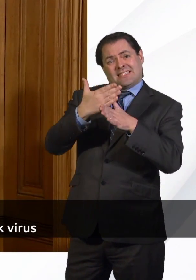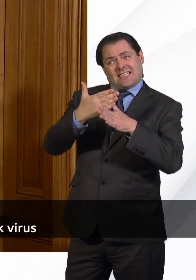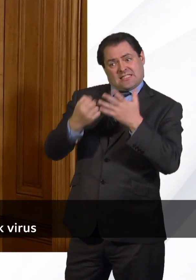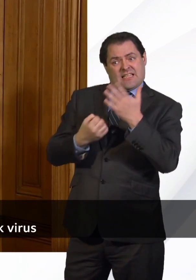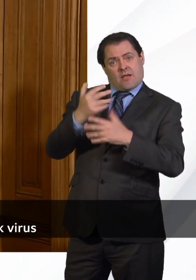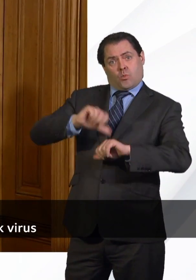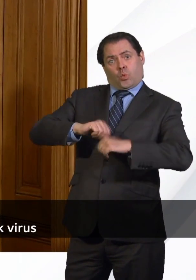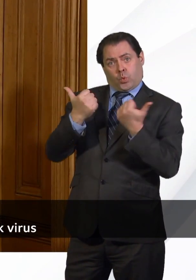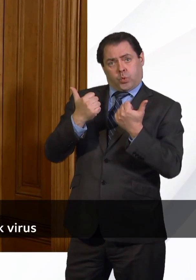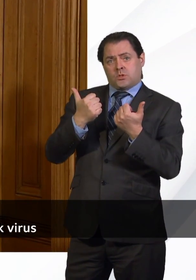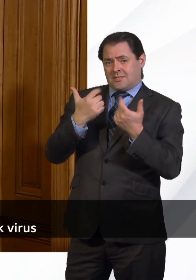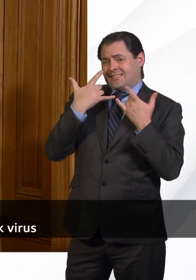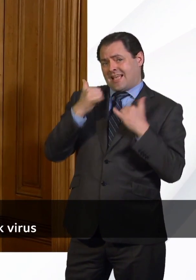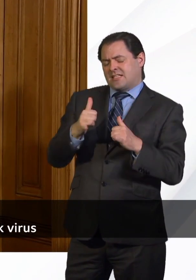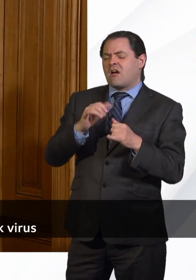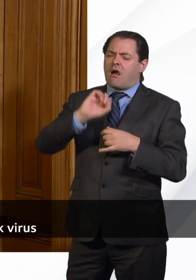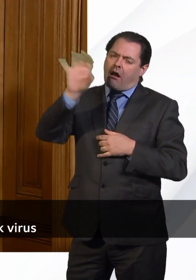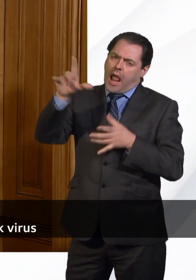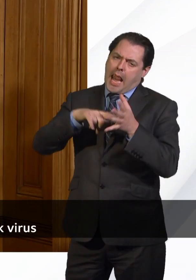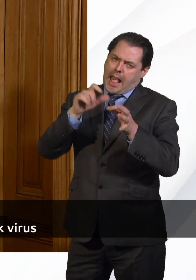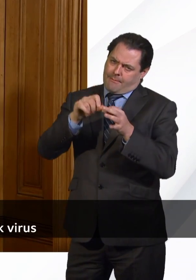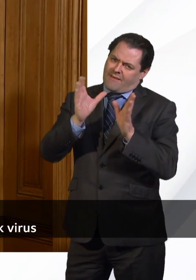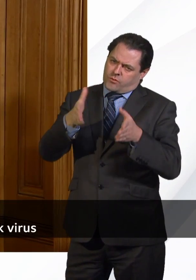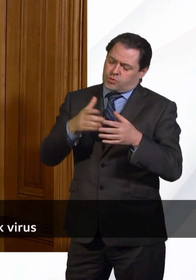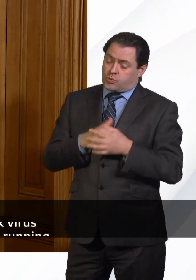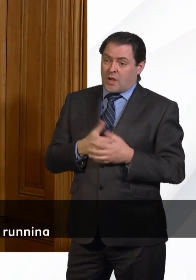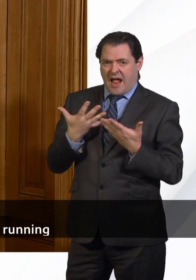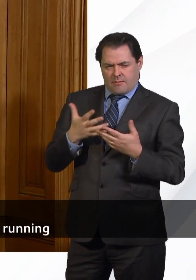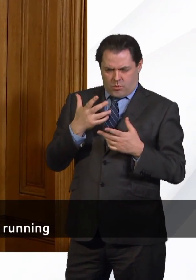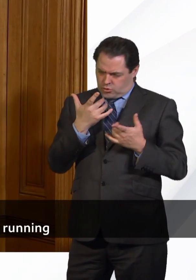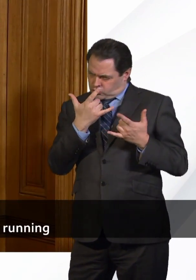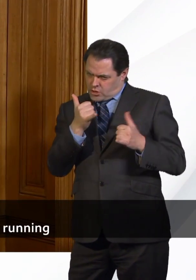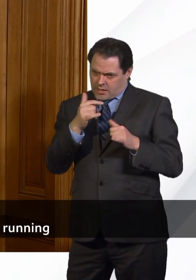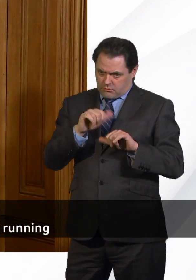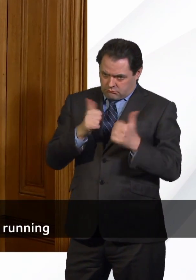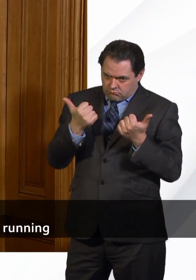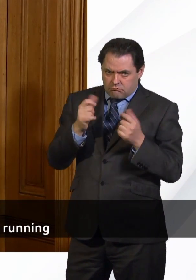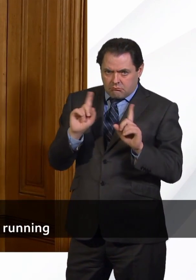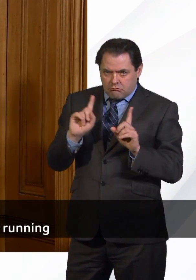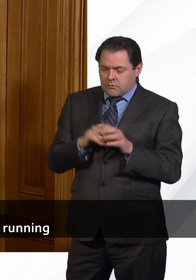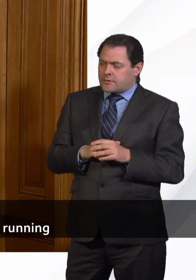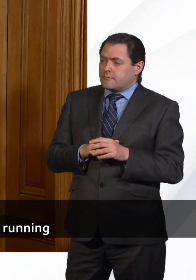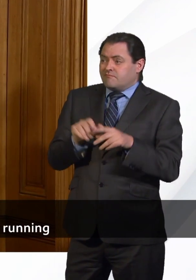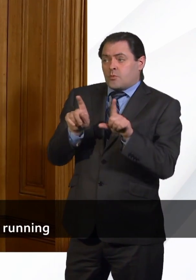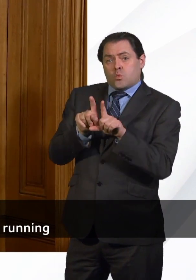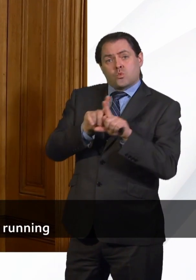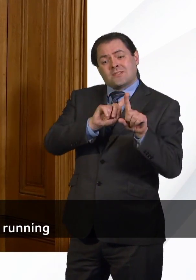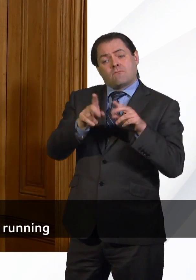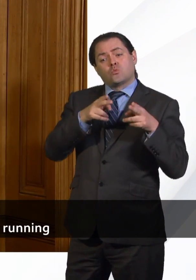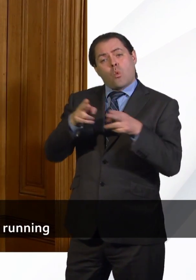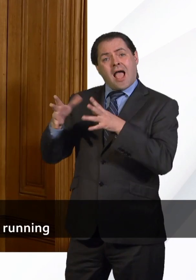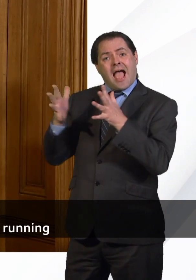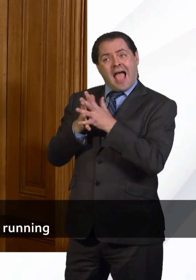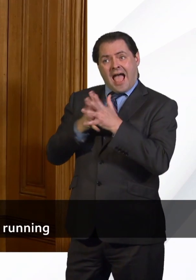good lab-based antibody tests, which we're currently evaluating, but also people looking at ways of doing antibody tests close